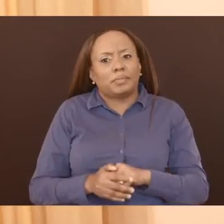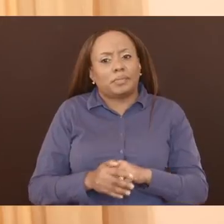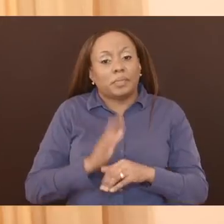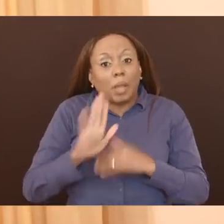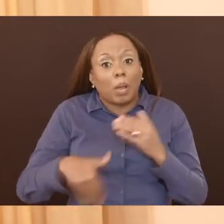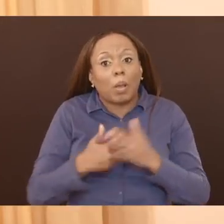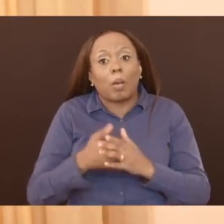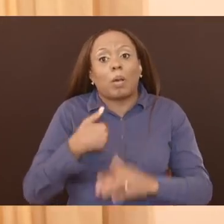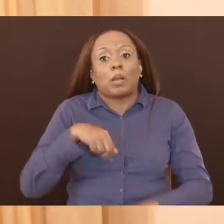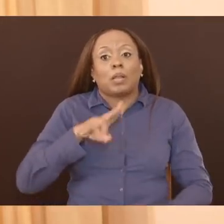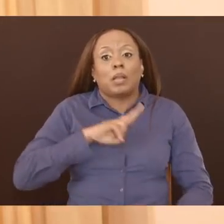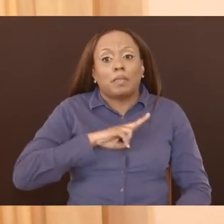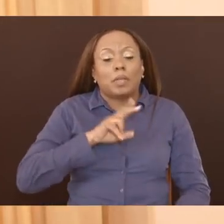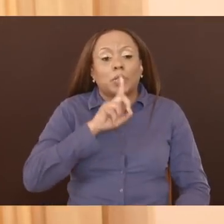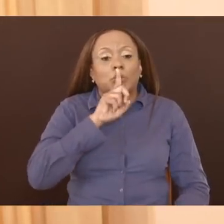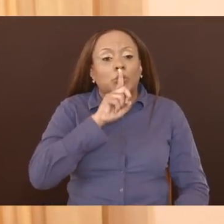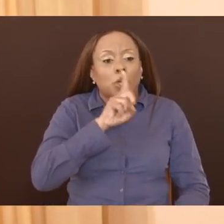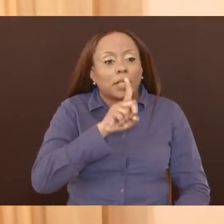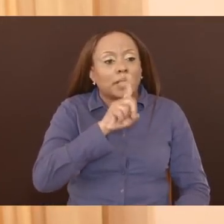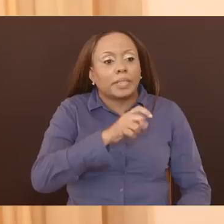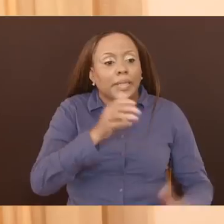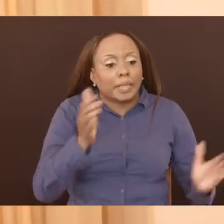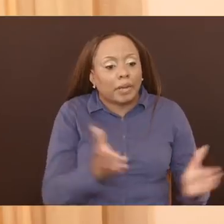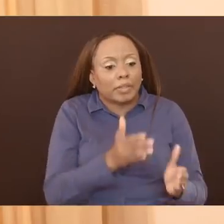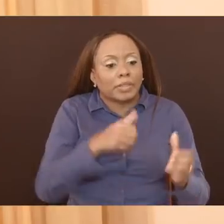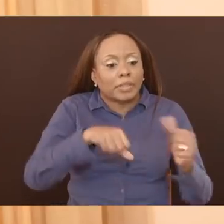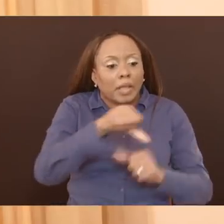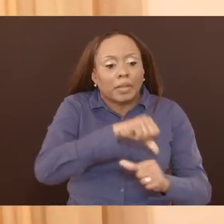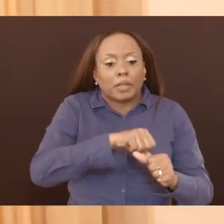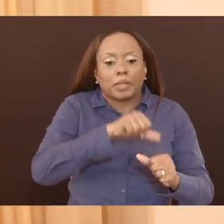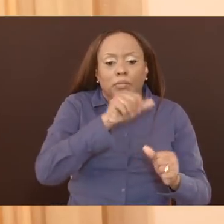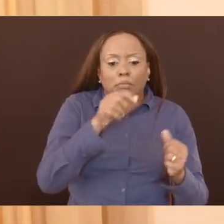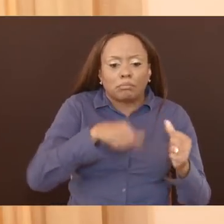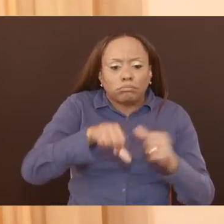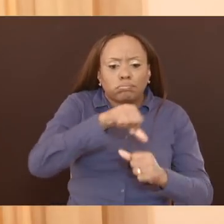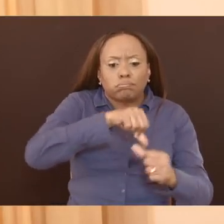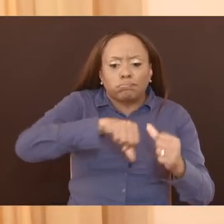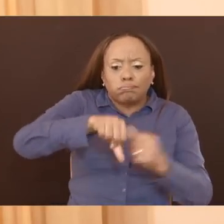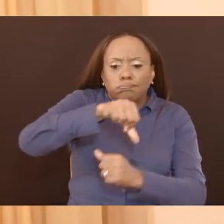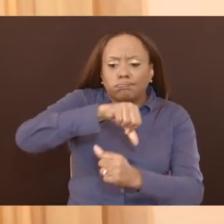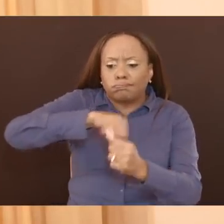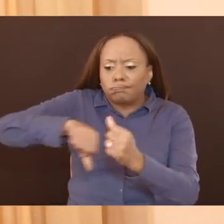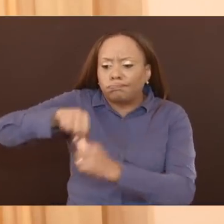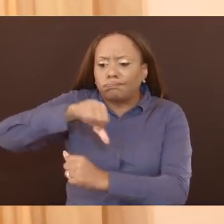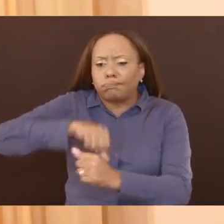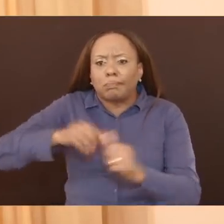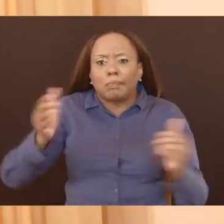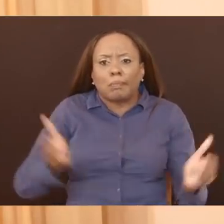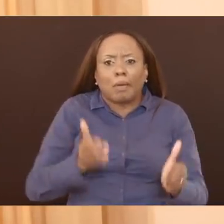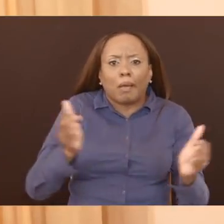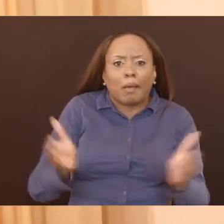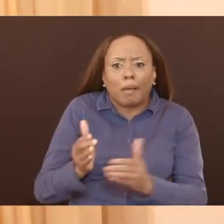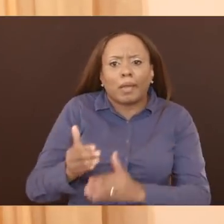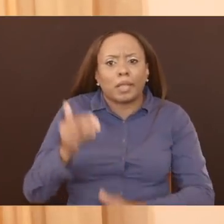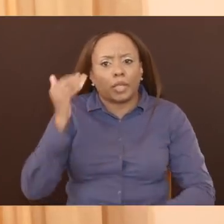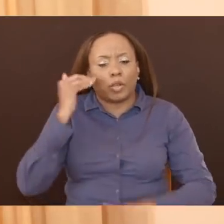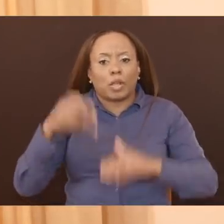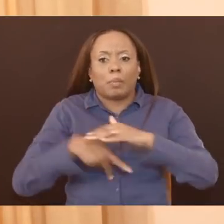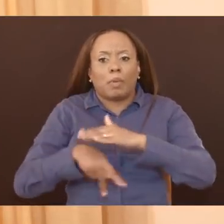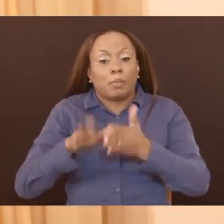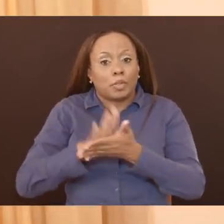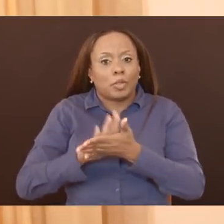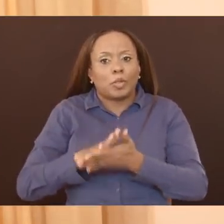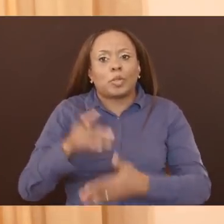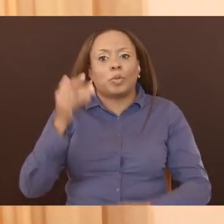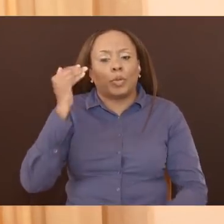one? Each one reach one. And in primary school, we learn that 2 into 2 is 1. And